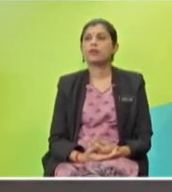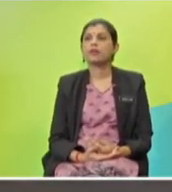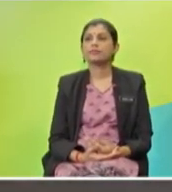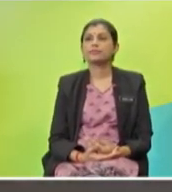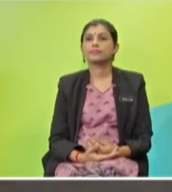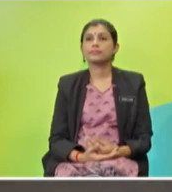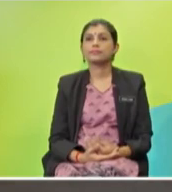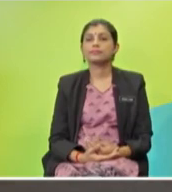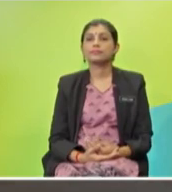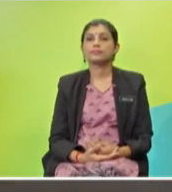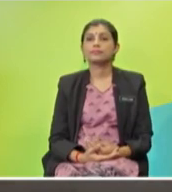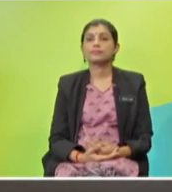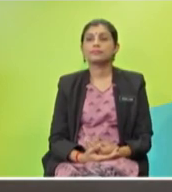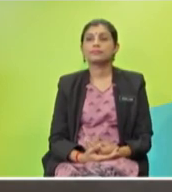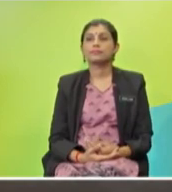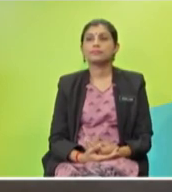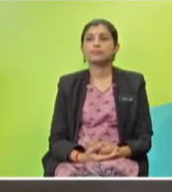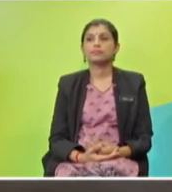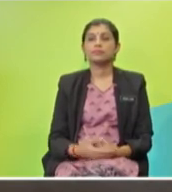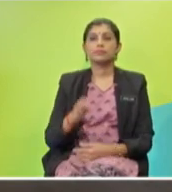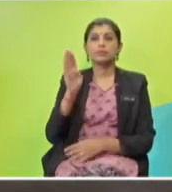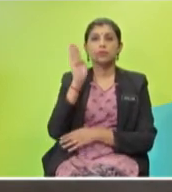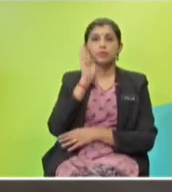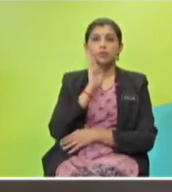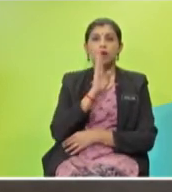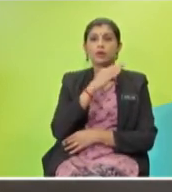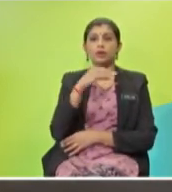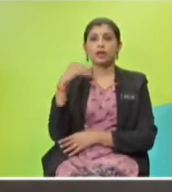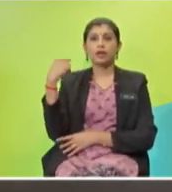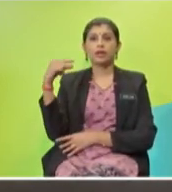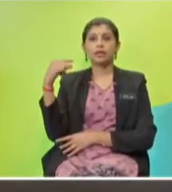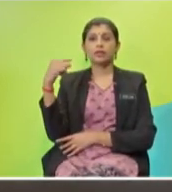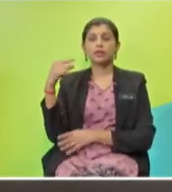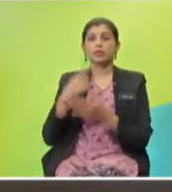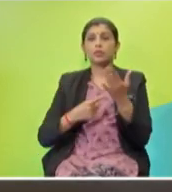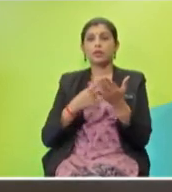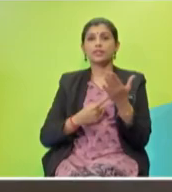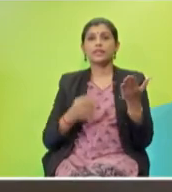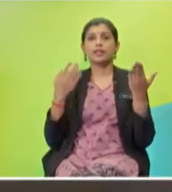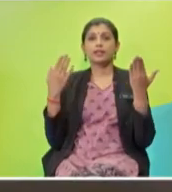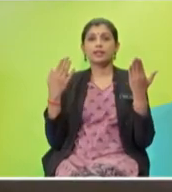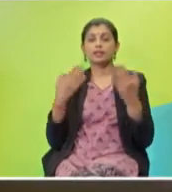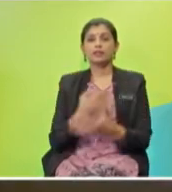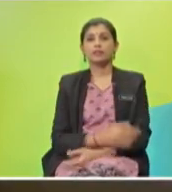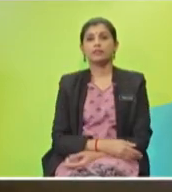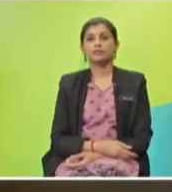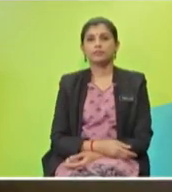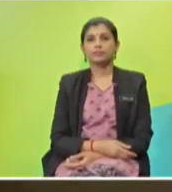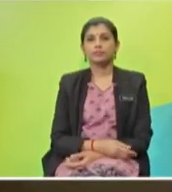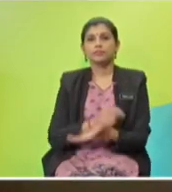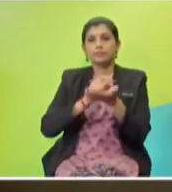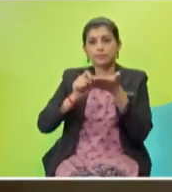Number seven. It's brown and green. What are these? Okay, write your